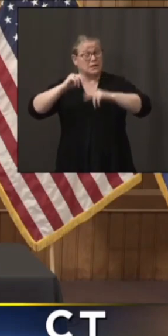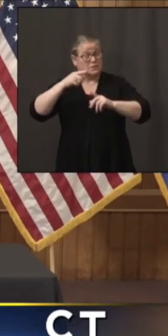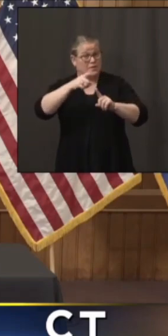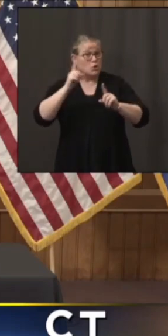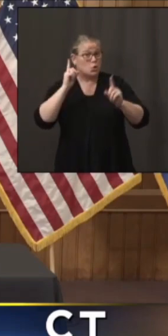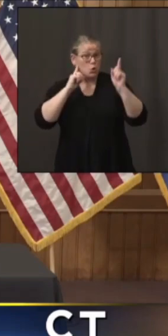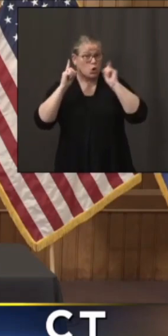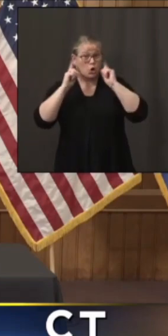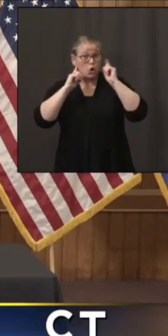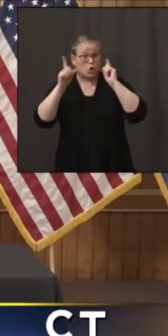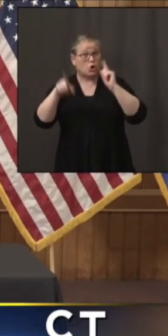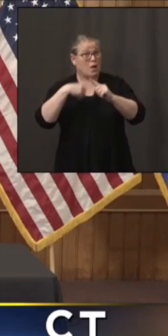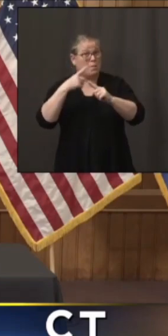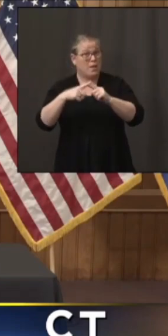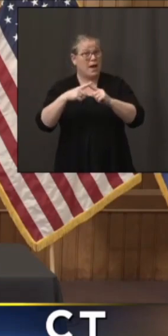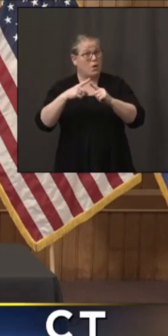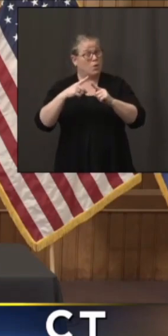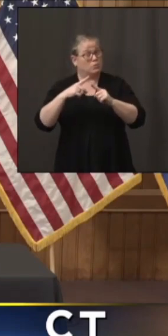this happening in Connecticut?